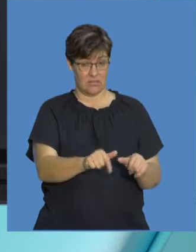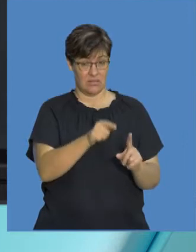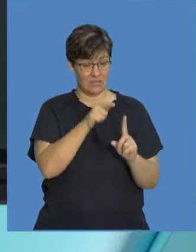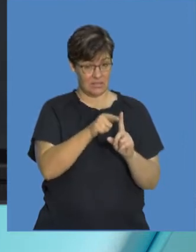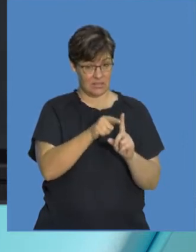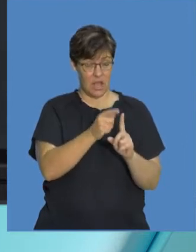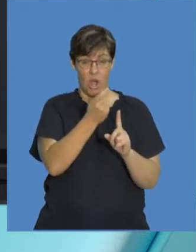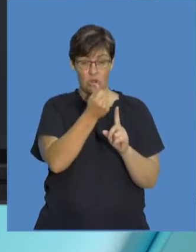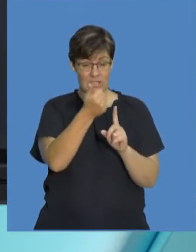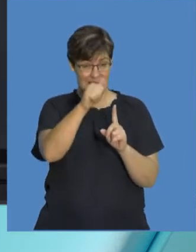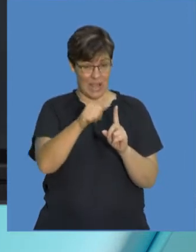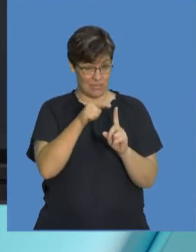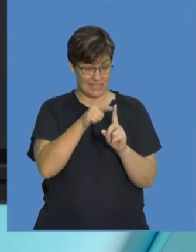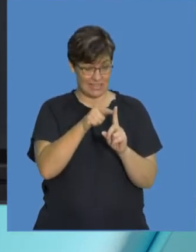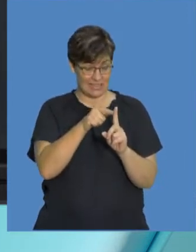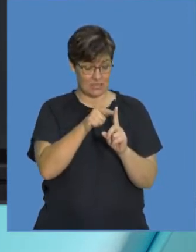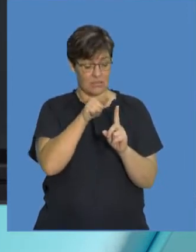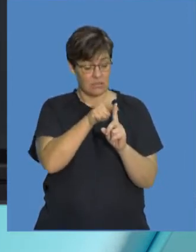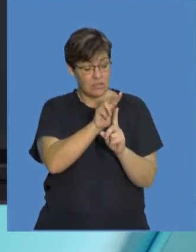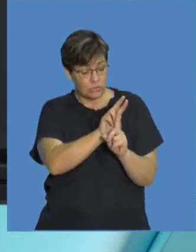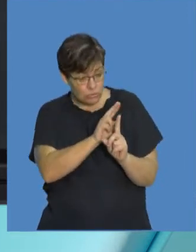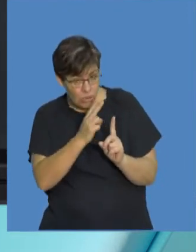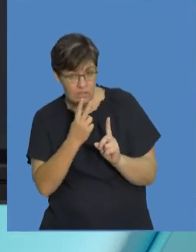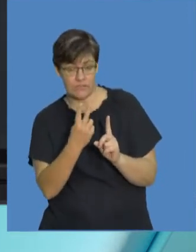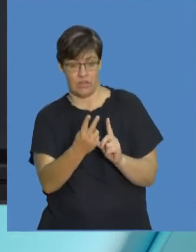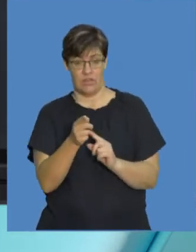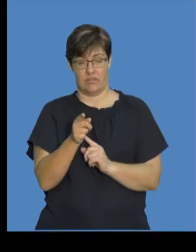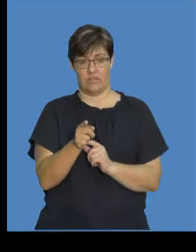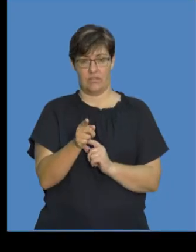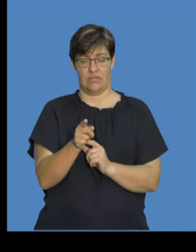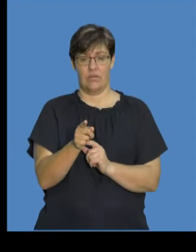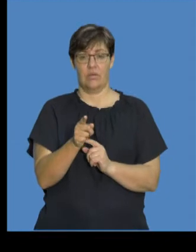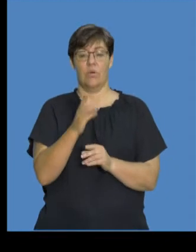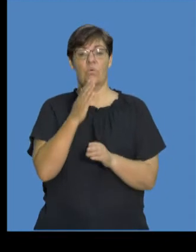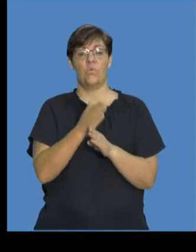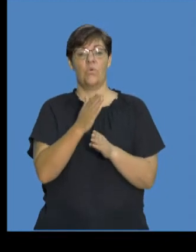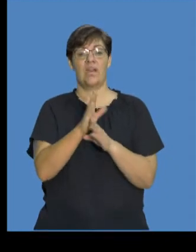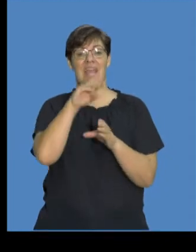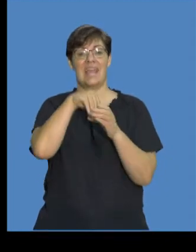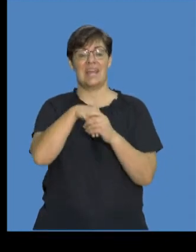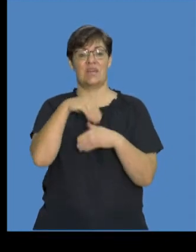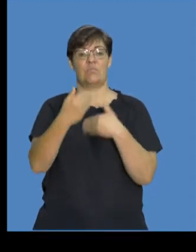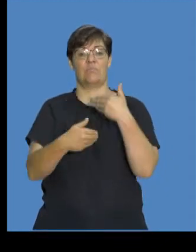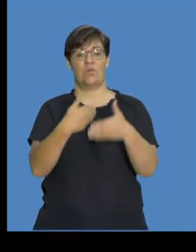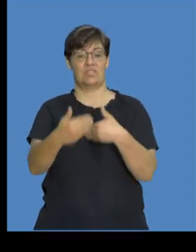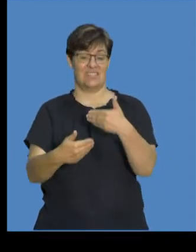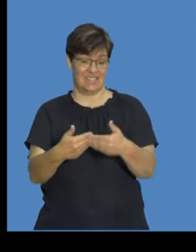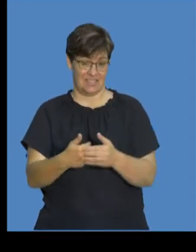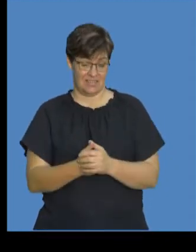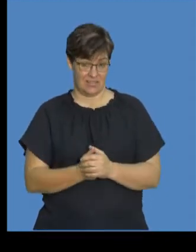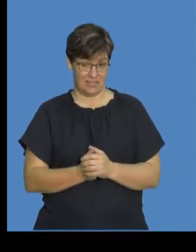materials cost account, that is, you're transferring into the work in